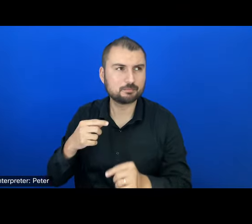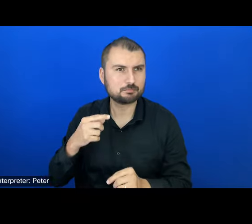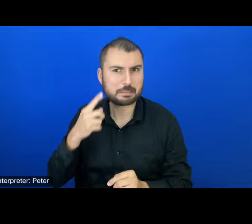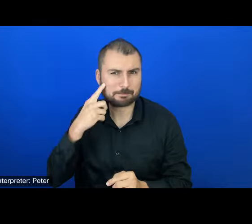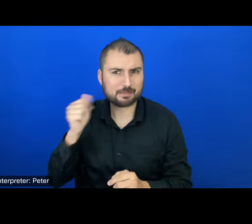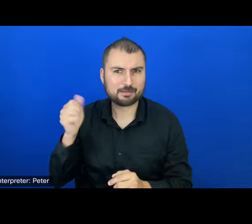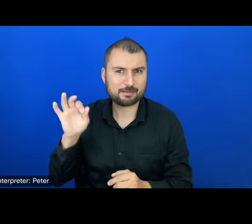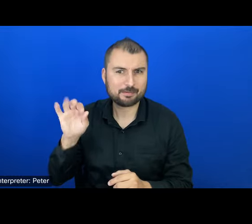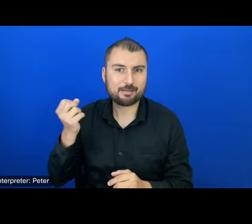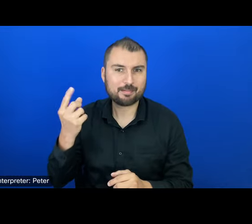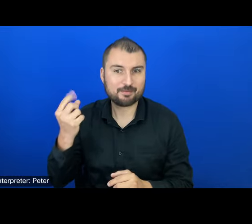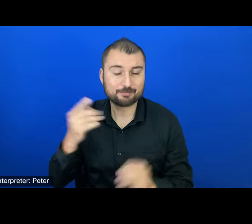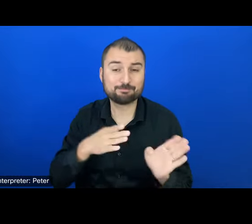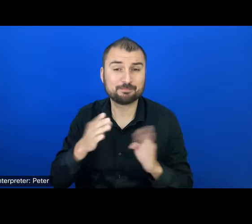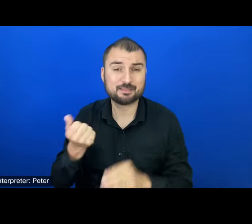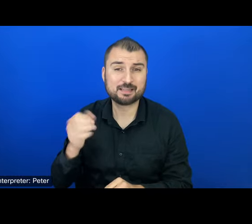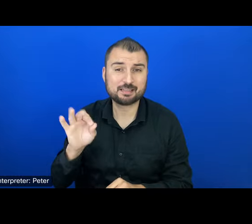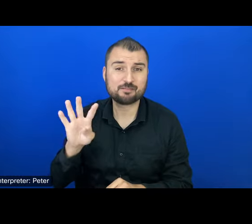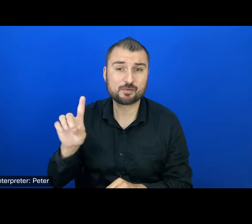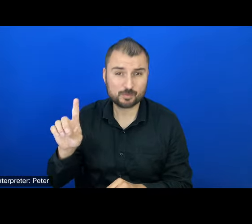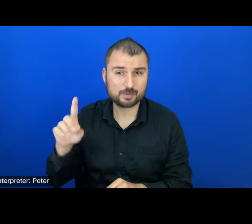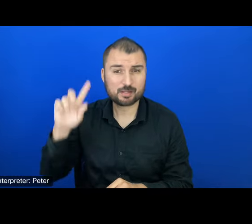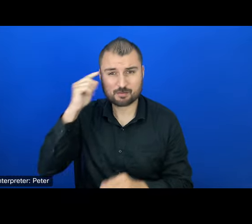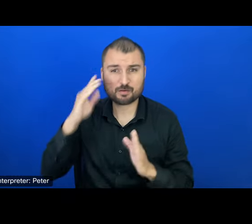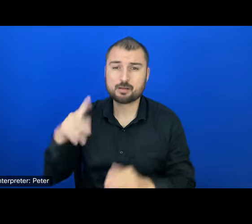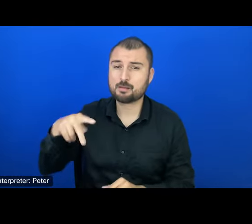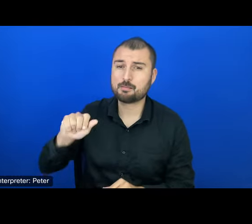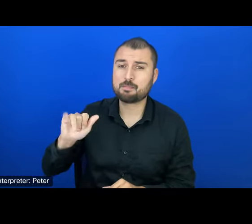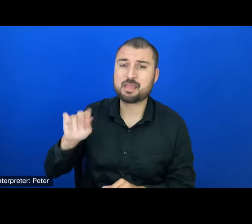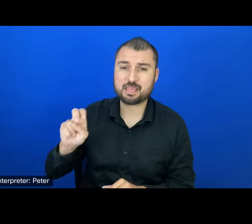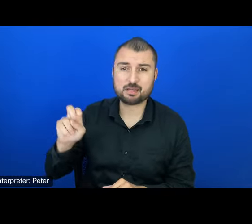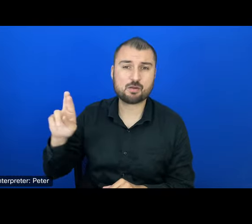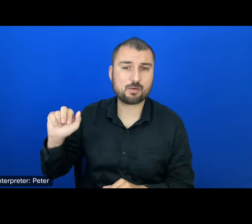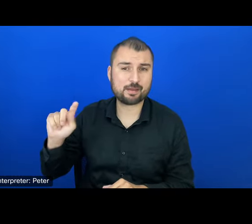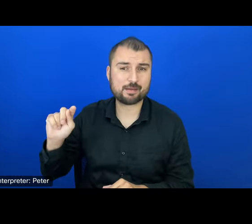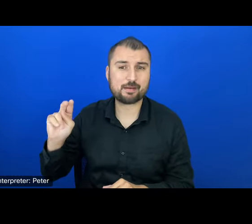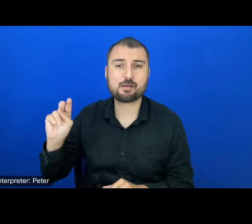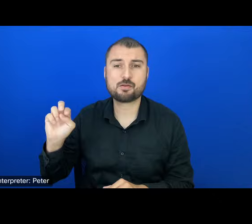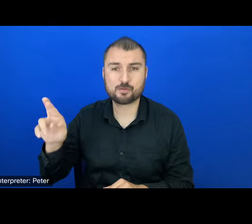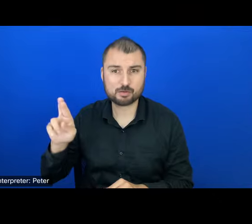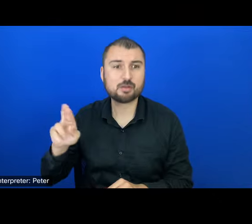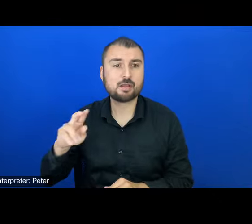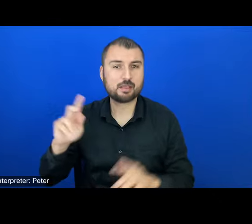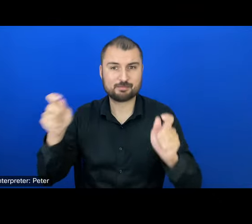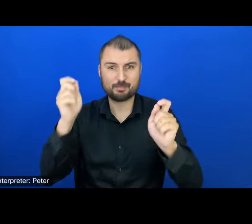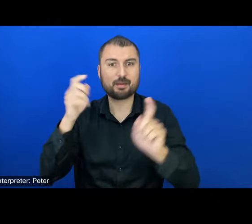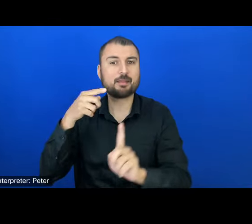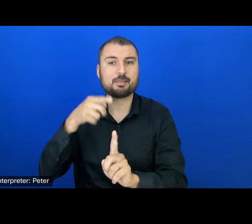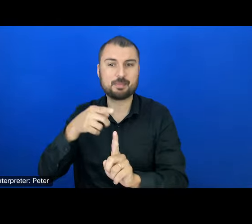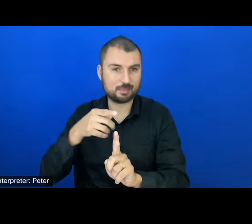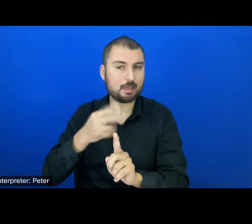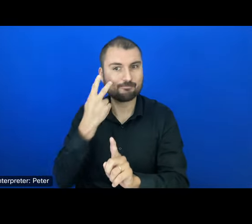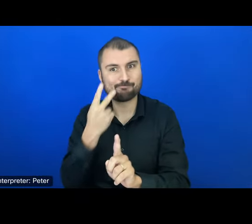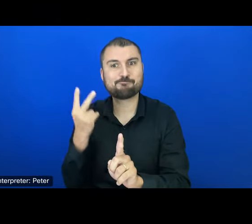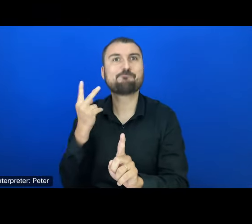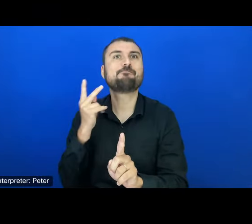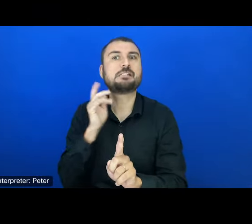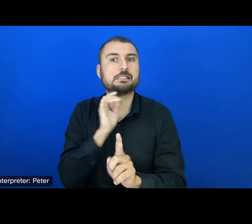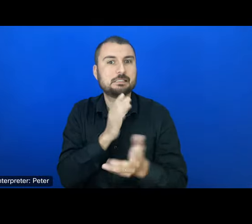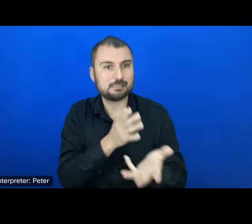So in 1941, Governor Payne Ratner, he addressed the commemoration of the massacre here. This would have been when it was owned